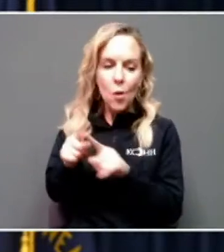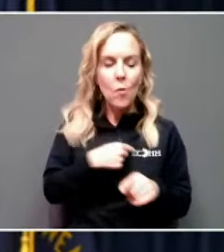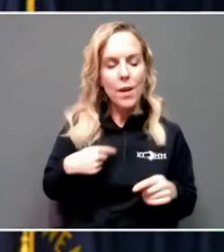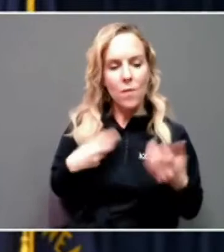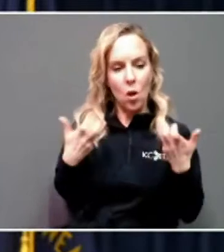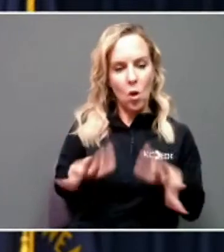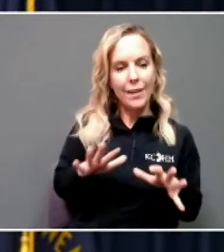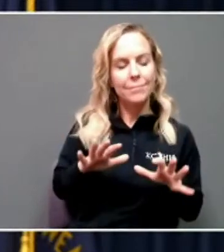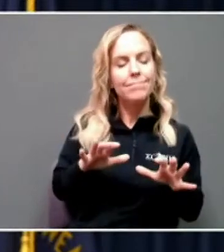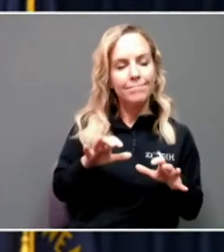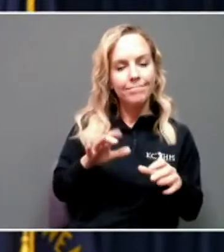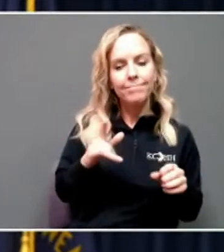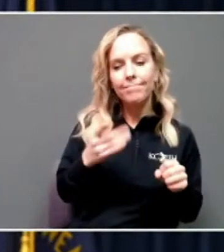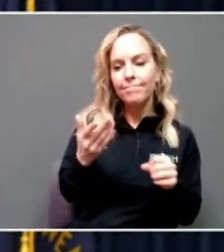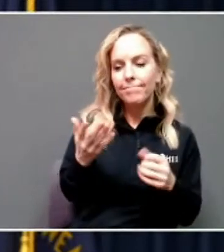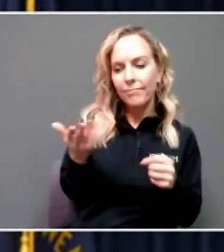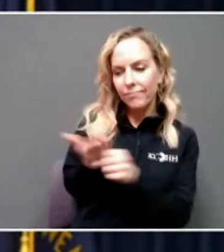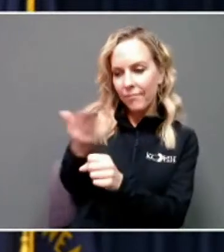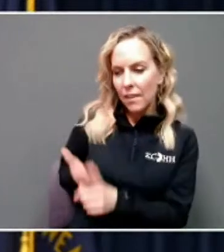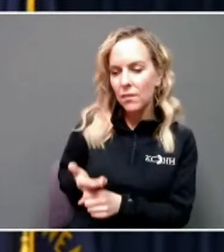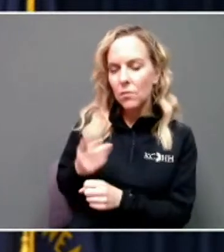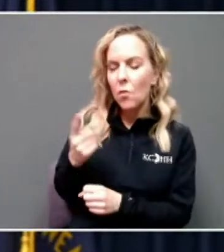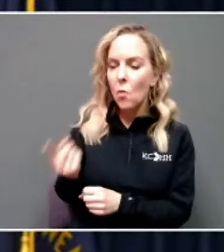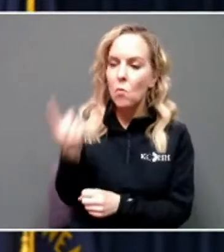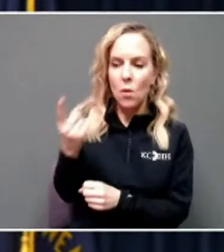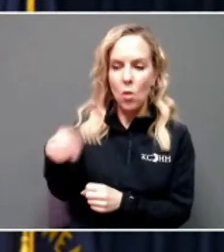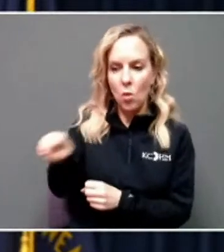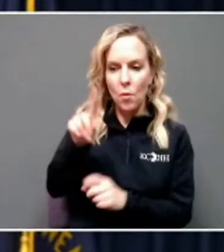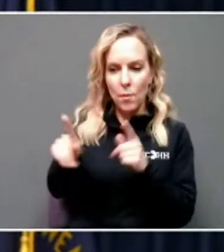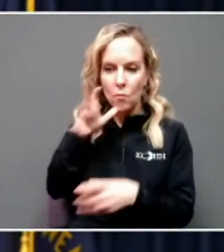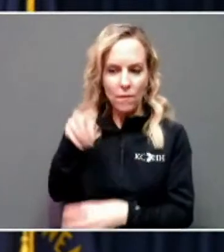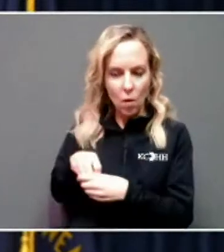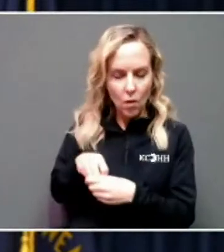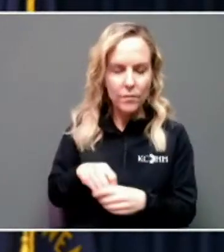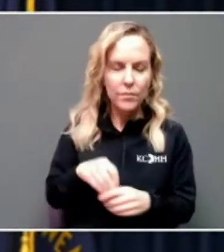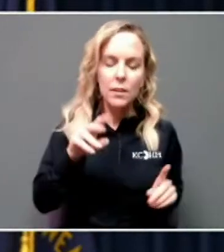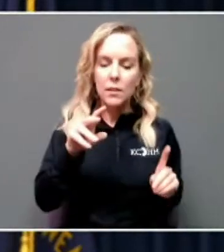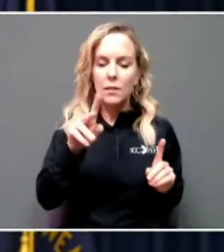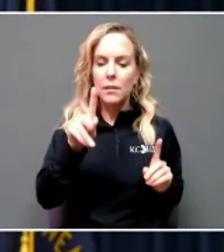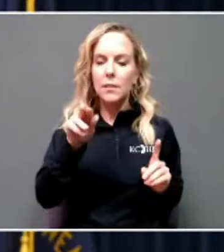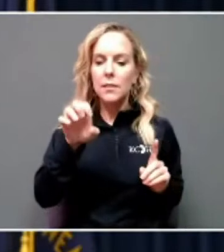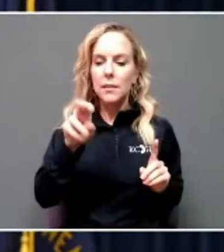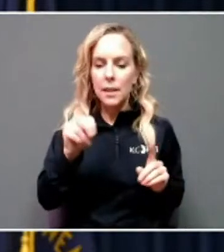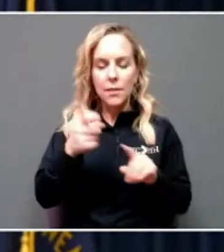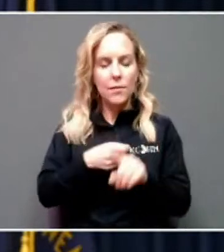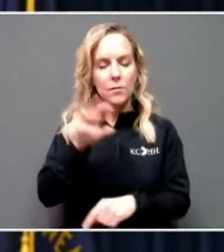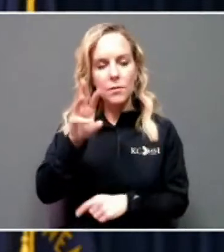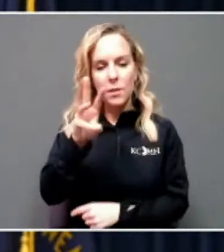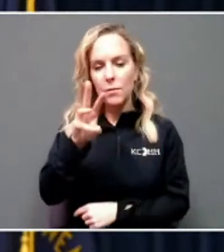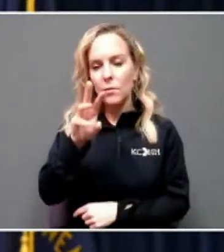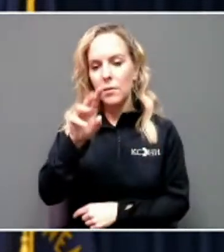least one of those individuals. Karen Zard, WKY.